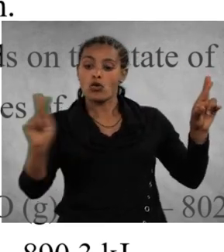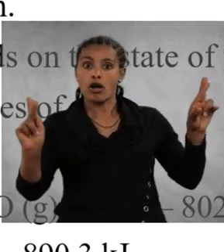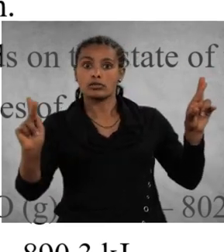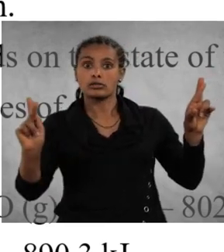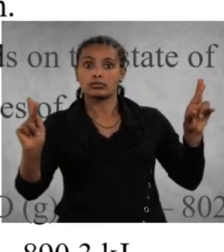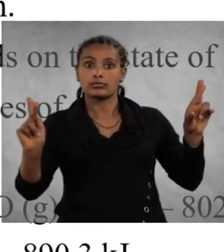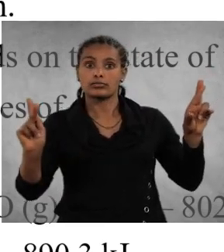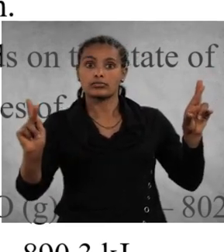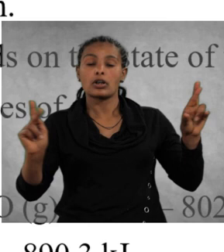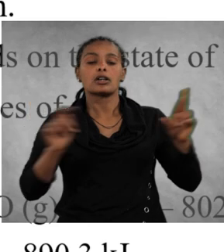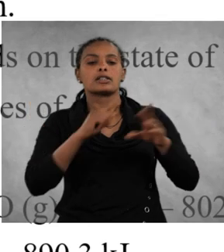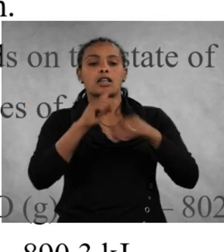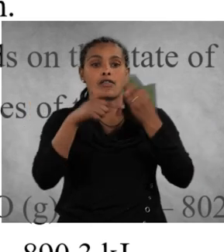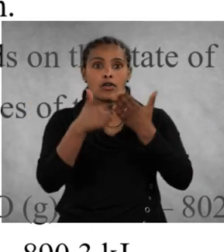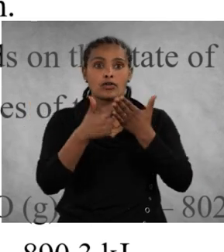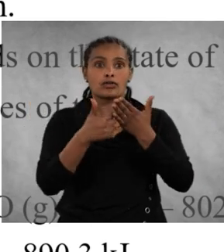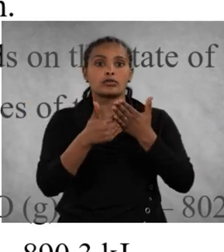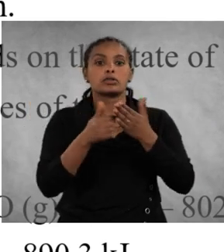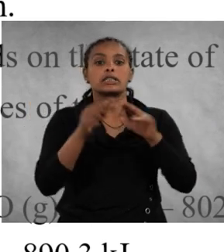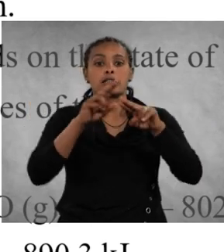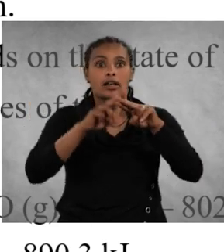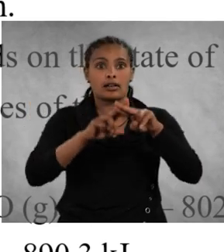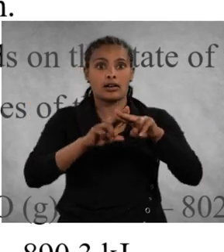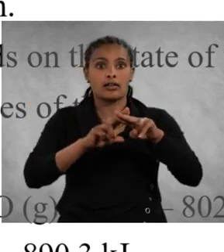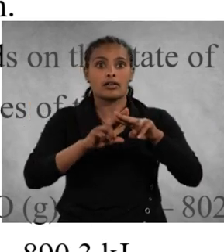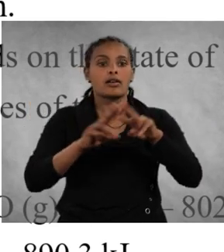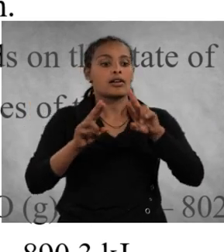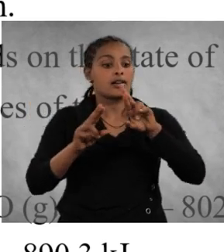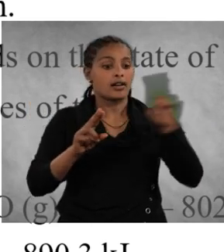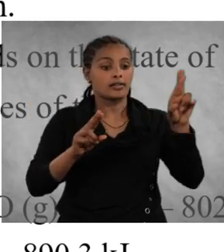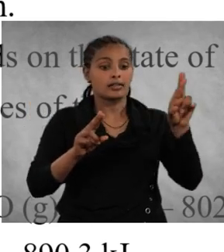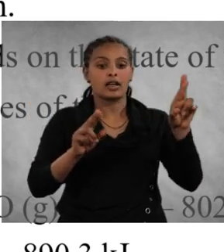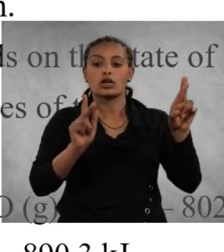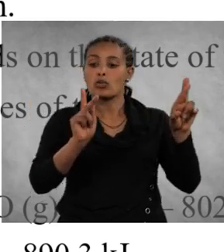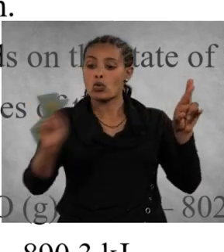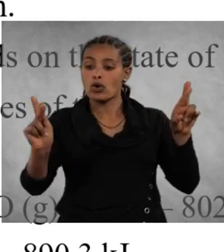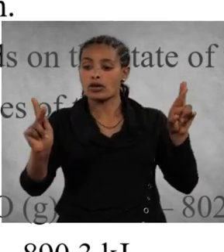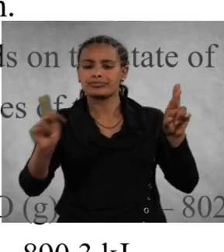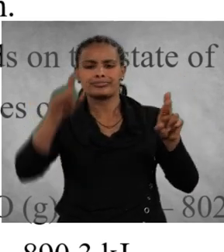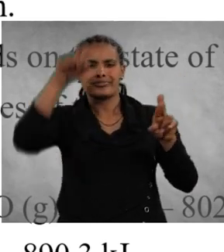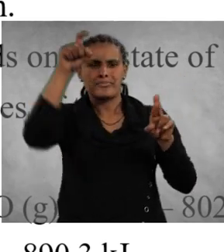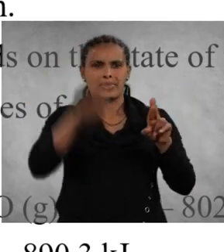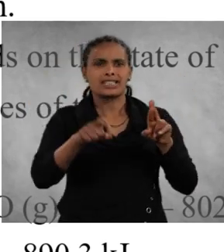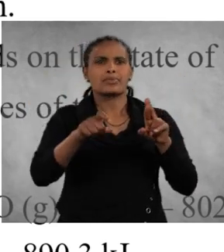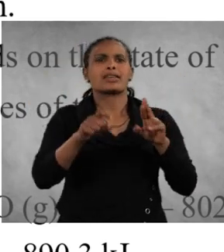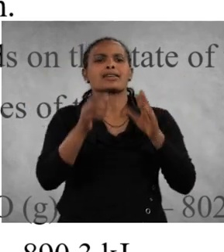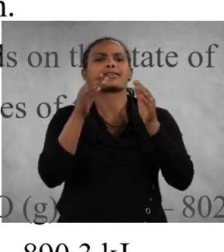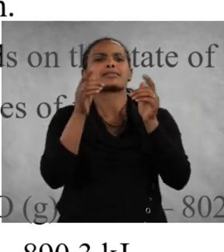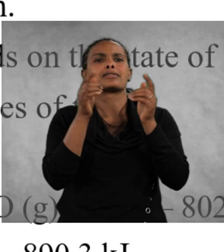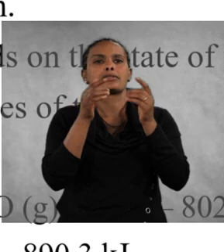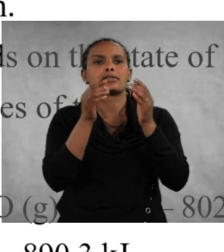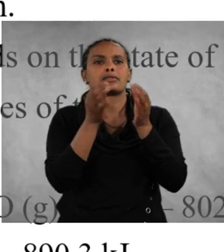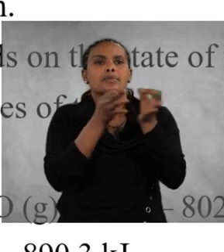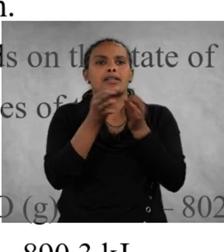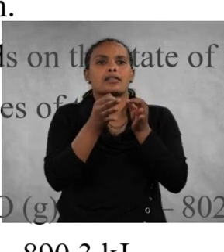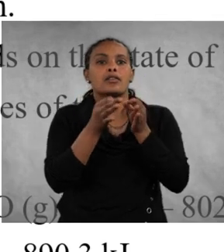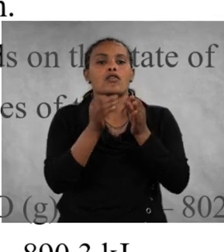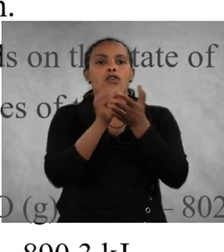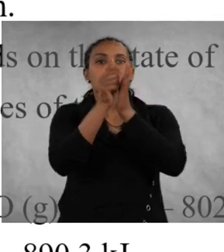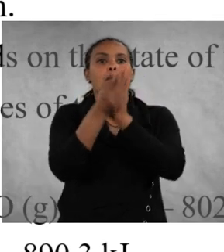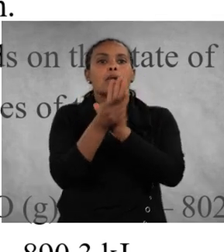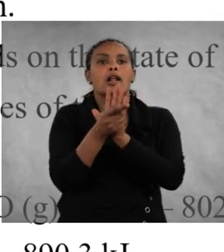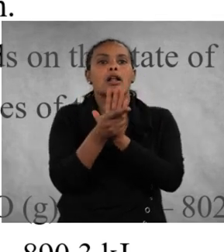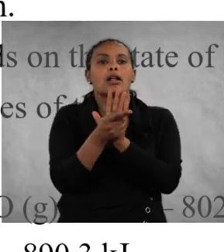products. Therefore, the states of the reactants and products must be specified. For